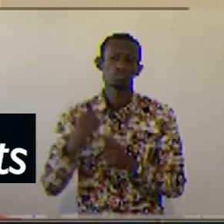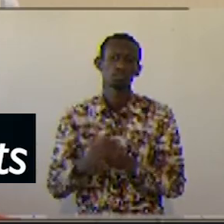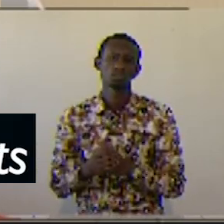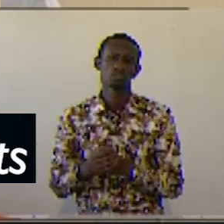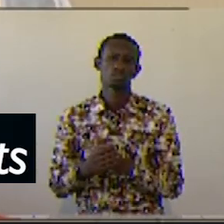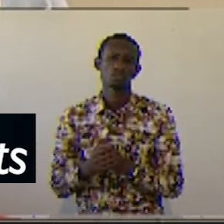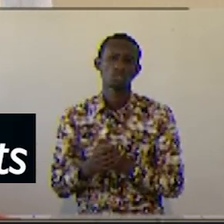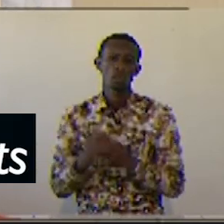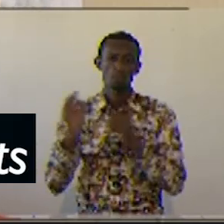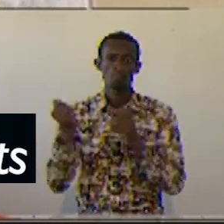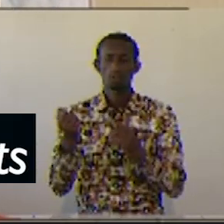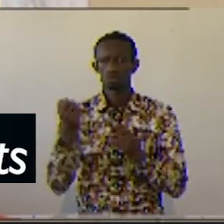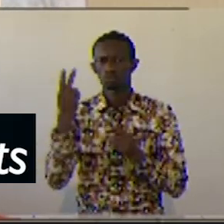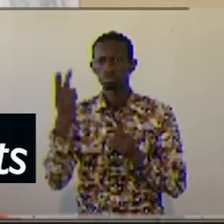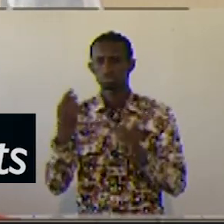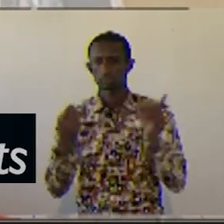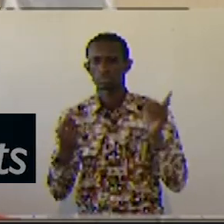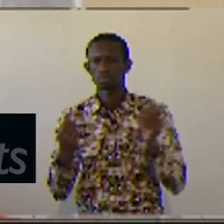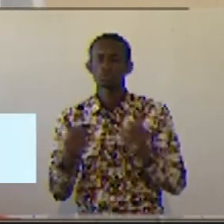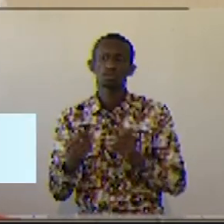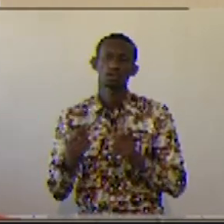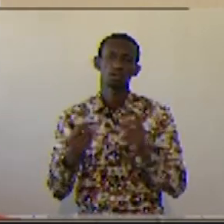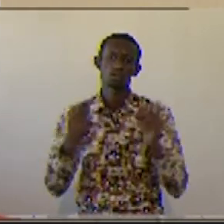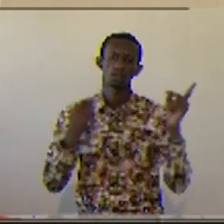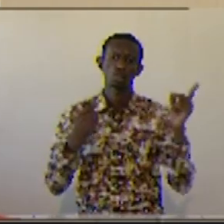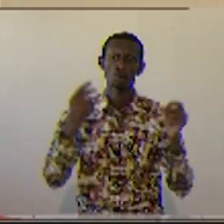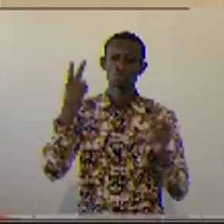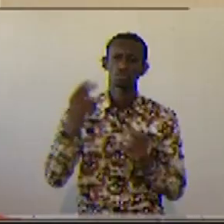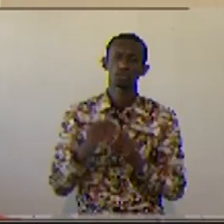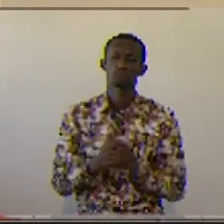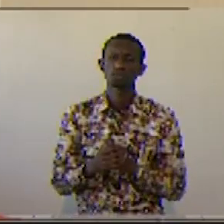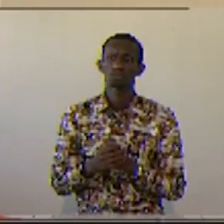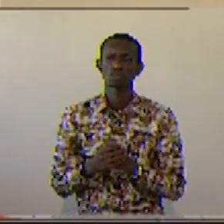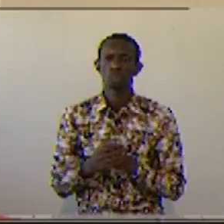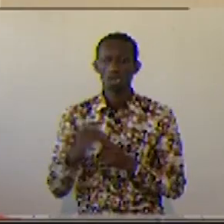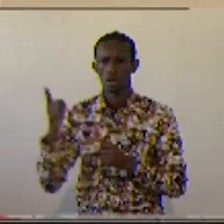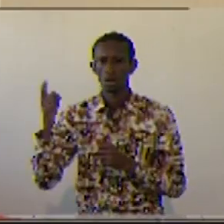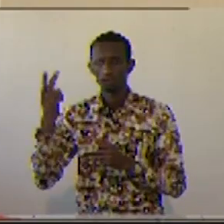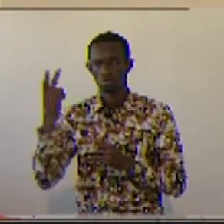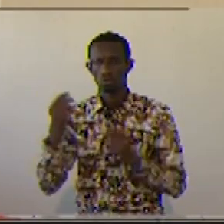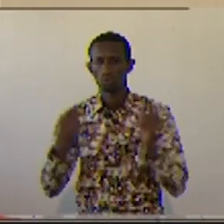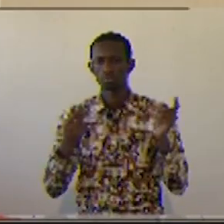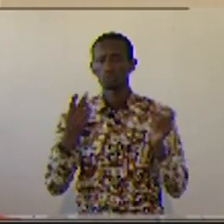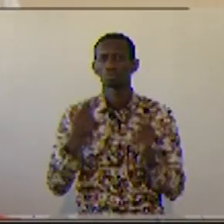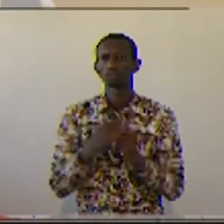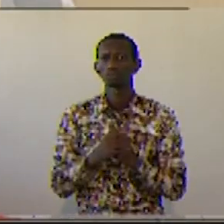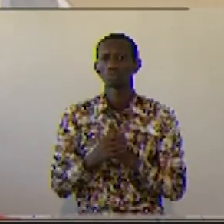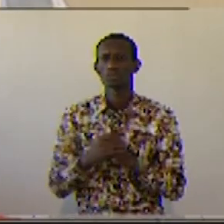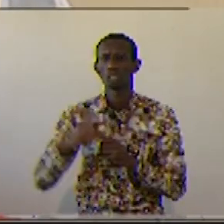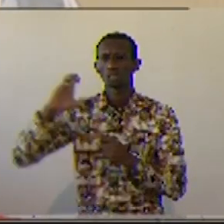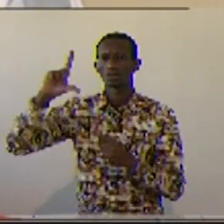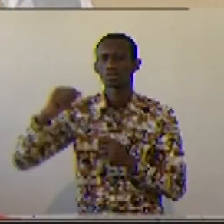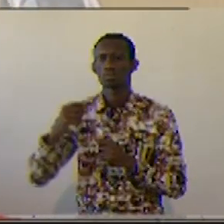hydrogen atoms. Here we also have 2 hydrogen atoms. Chlorine, we have 2 and 2. Calcium, we have 1 and